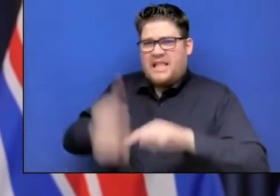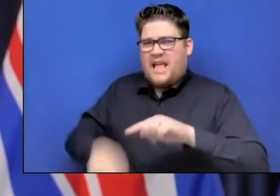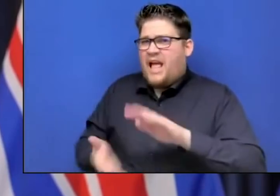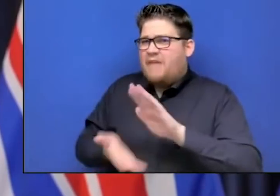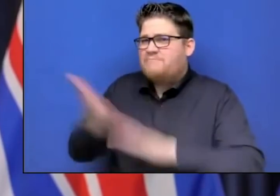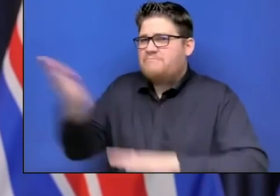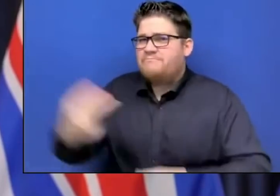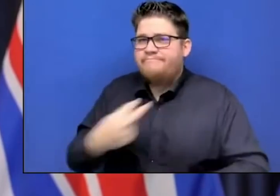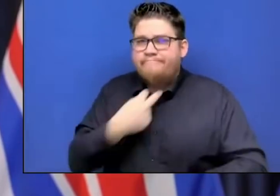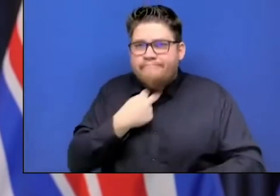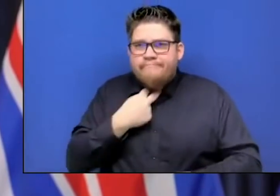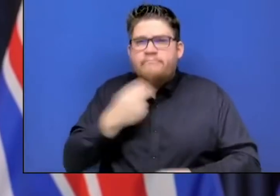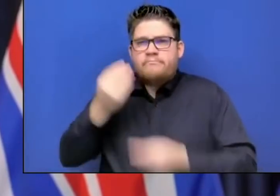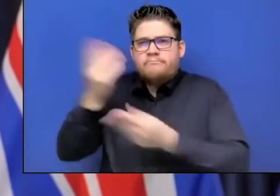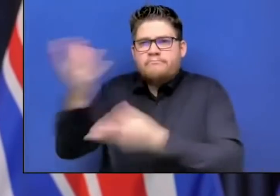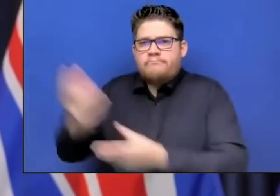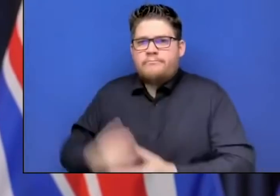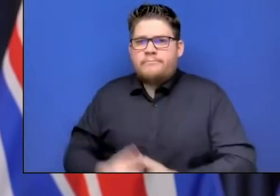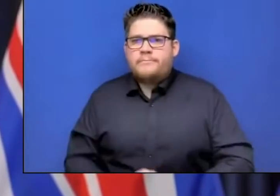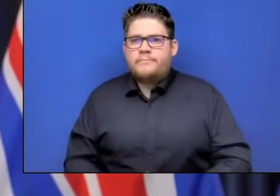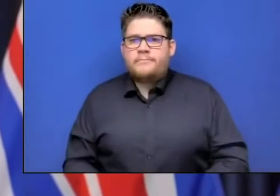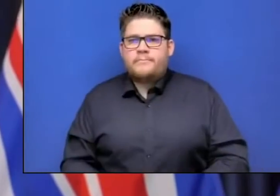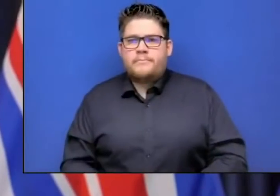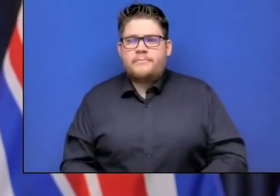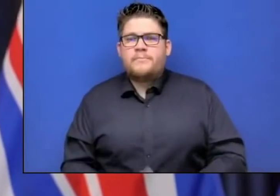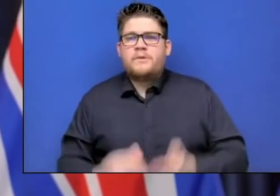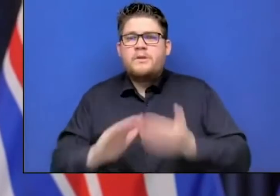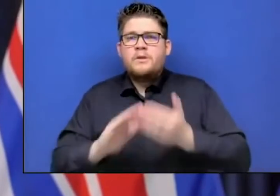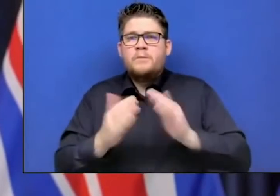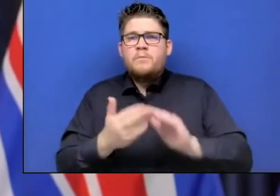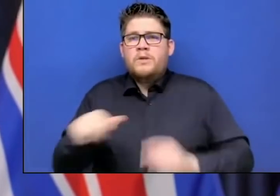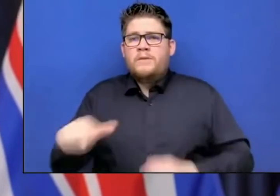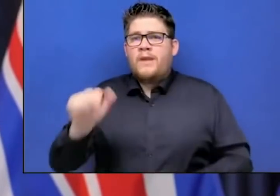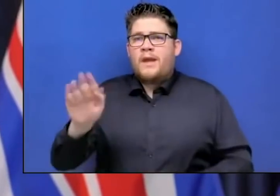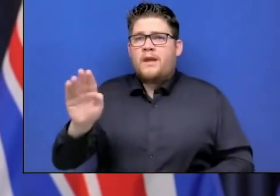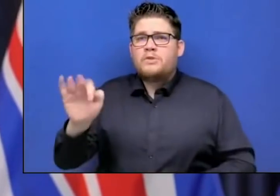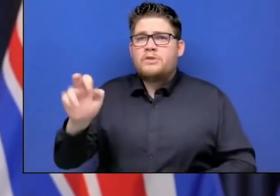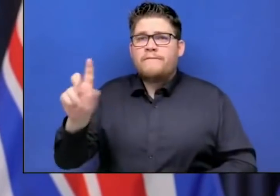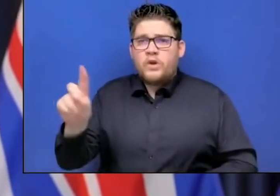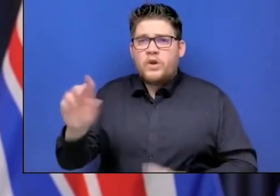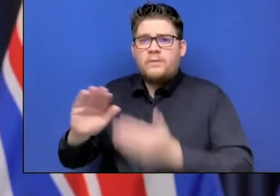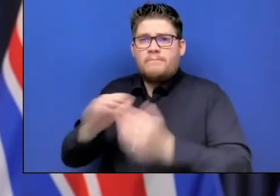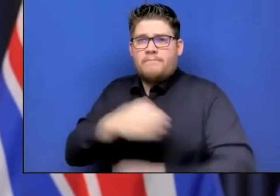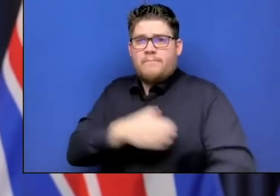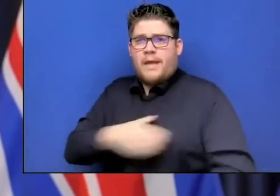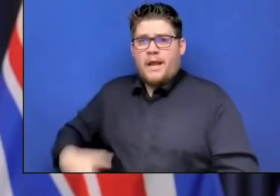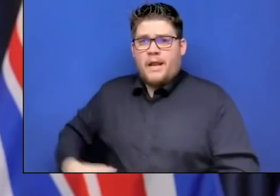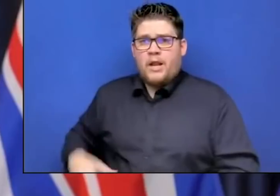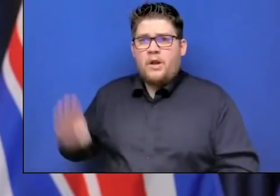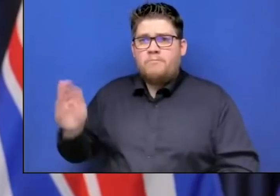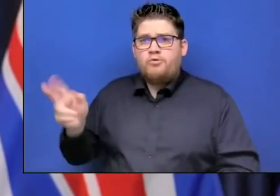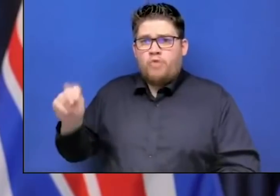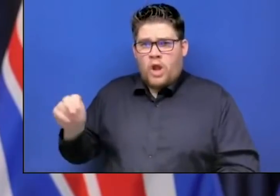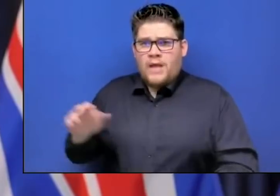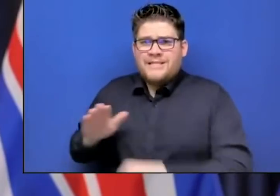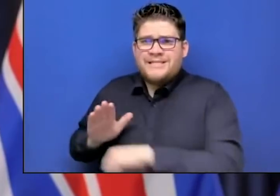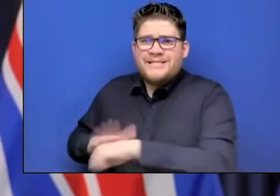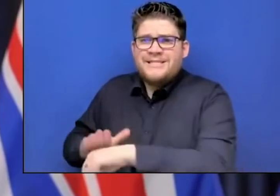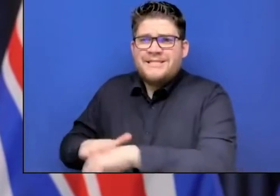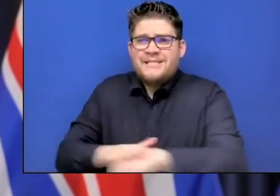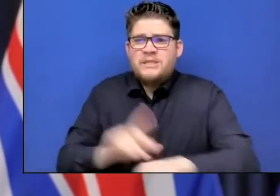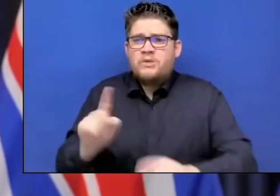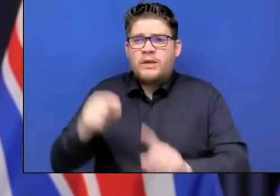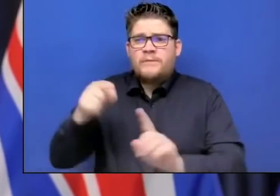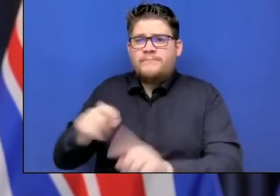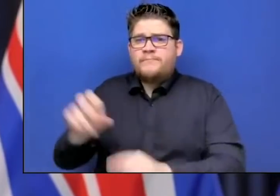call for anyone remaining in Sumas Prairie to evacuate immediately, and I need to reiterate the risk to lives there as another storm threatens to bring more